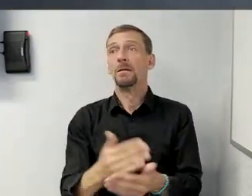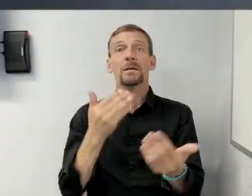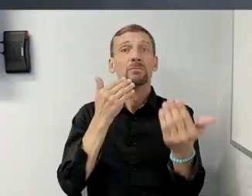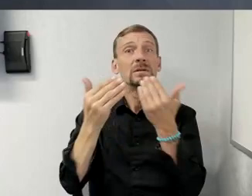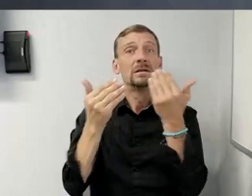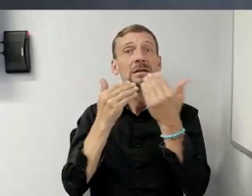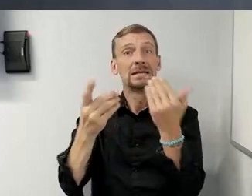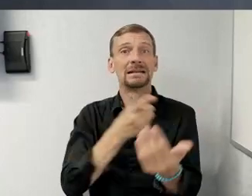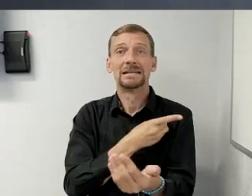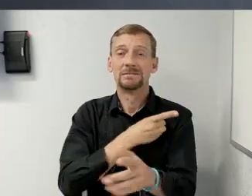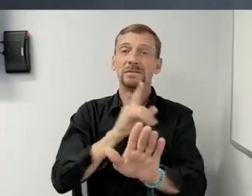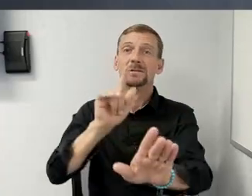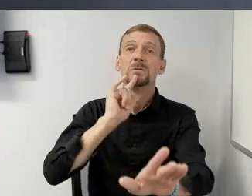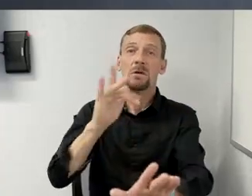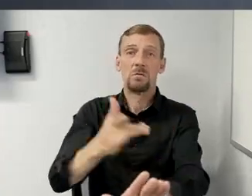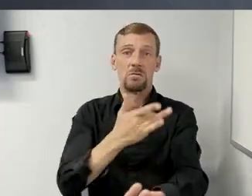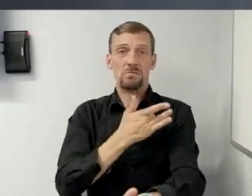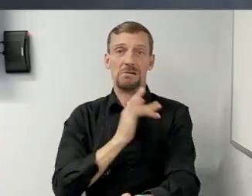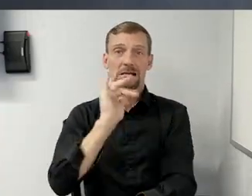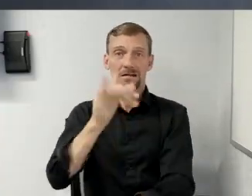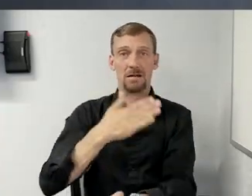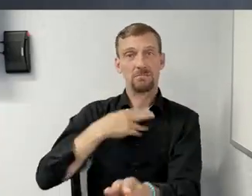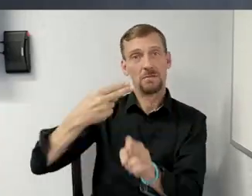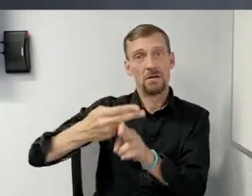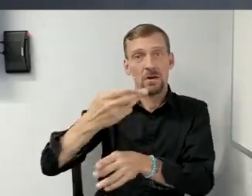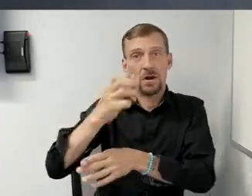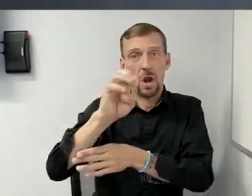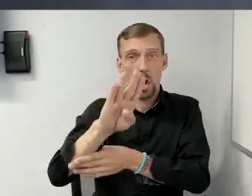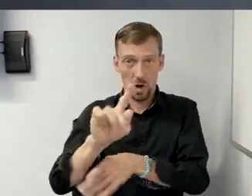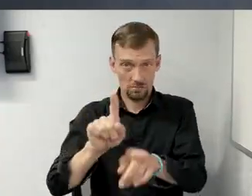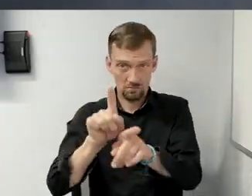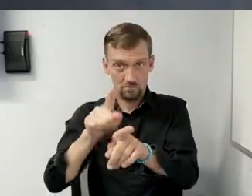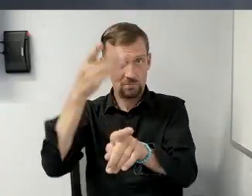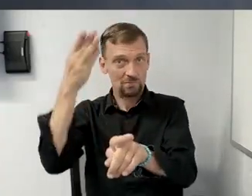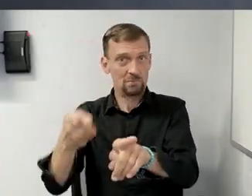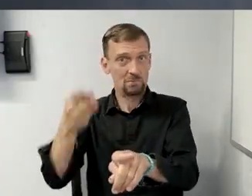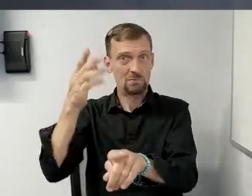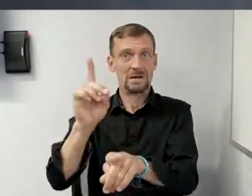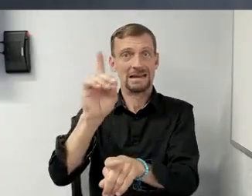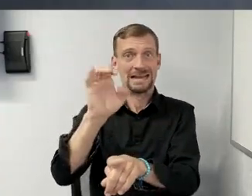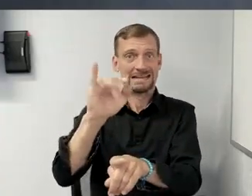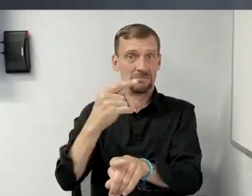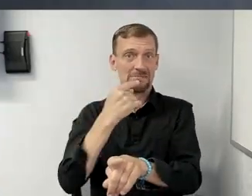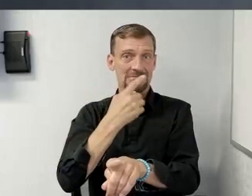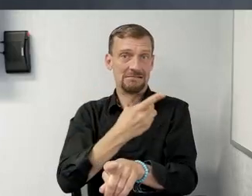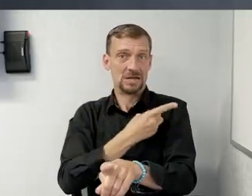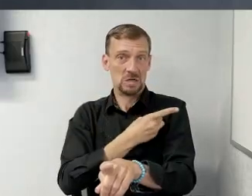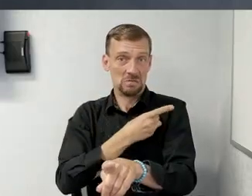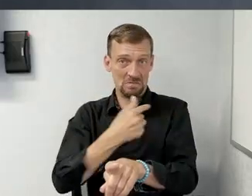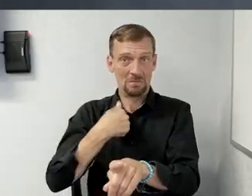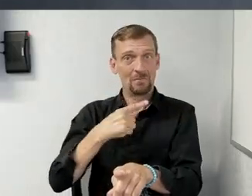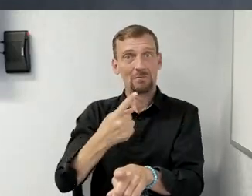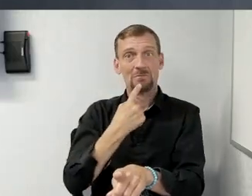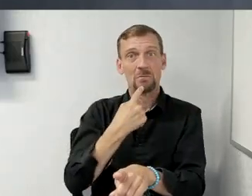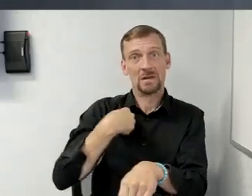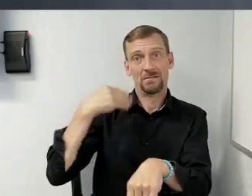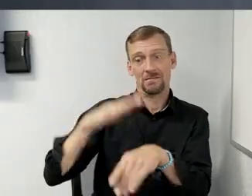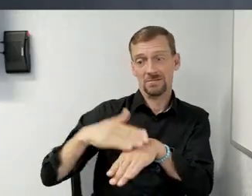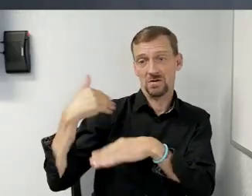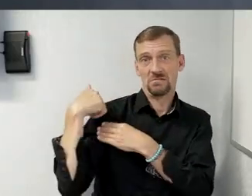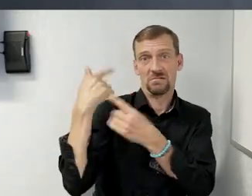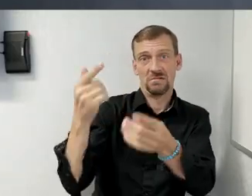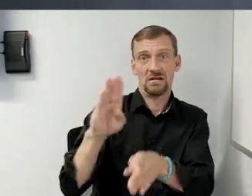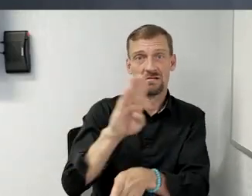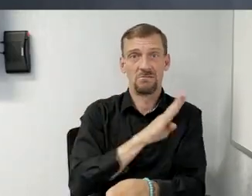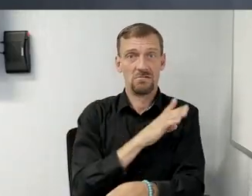Thank you, Deb. I appreciate that. I'm Herb Hawkins, as Debbie said. I've been, as she said, on the board for about 5